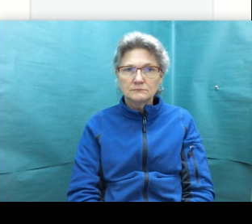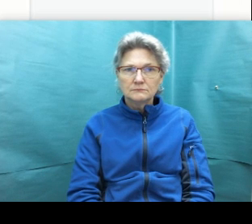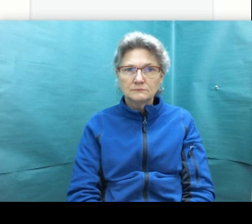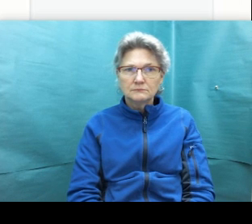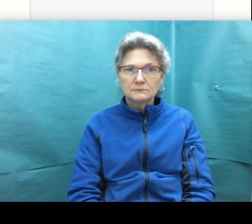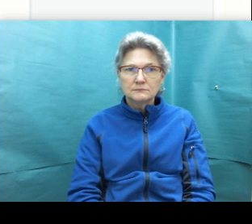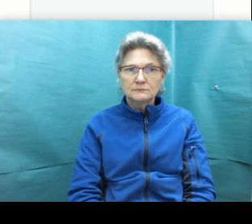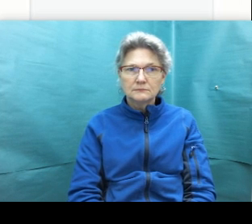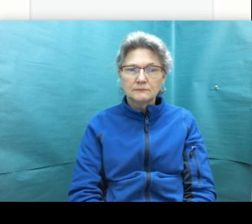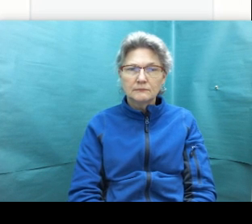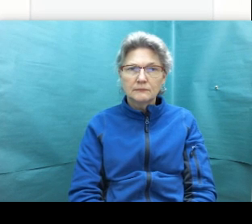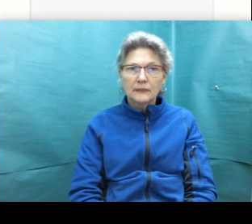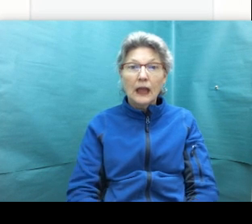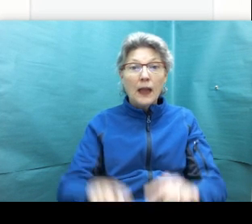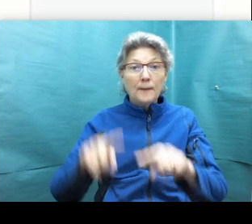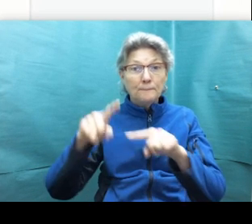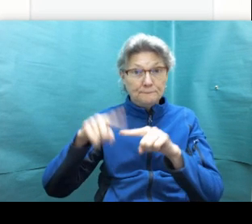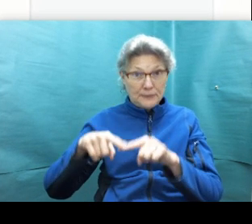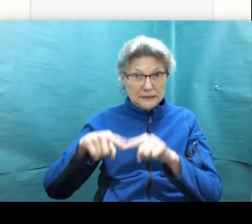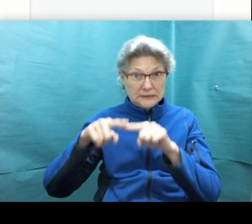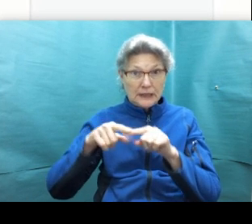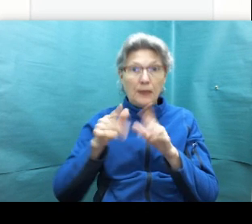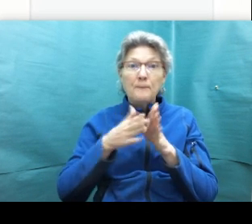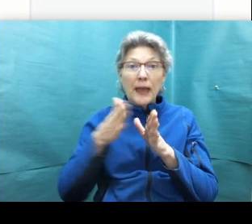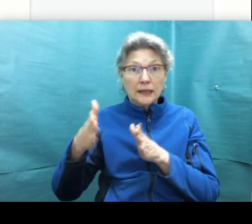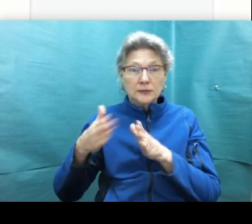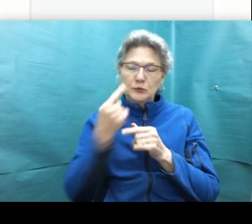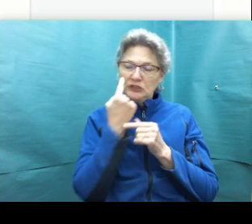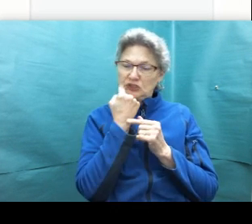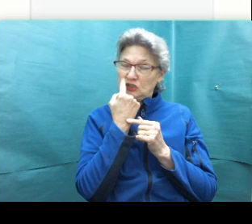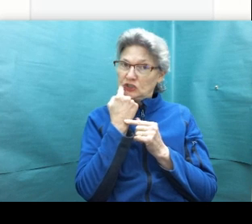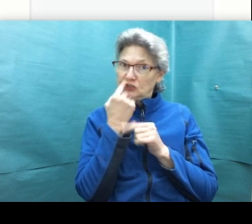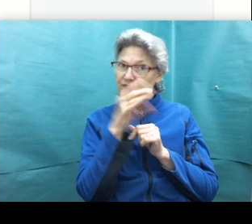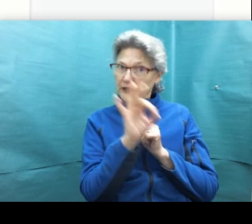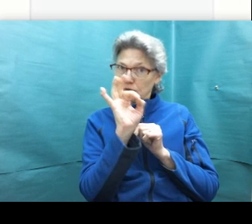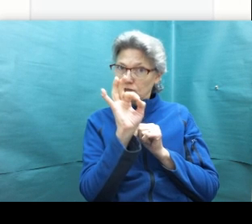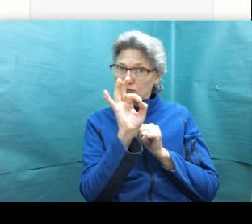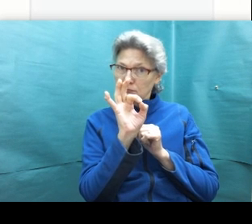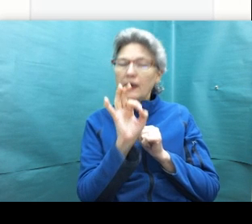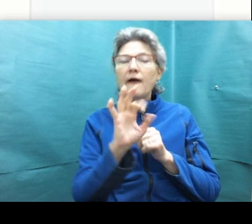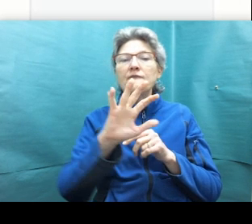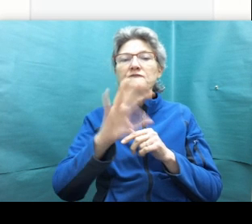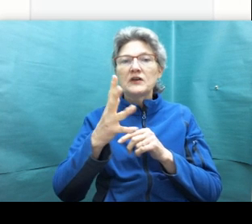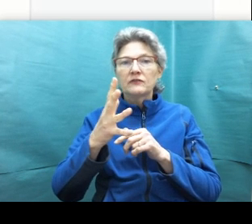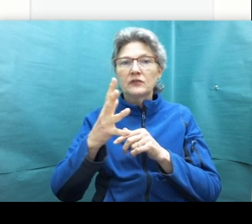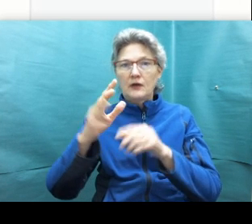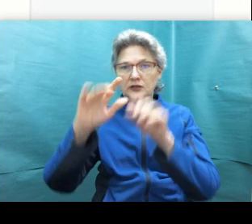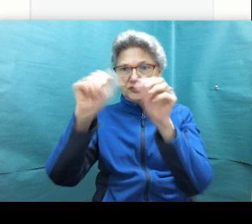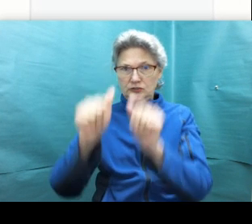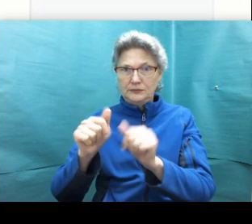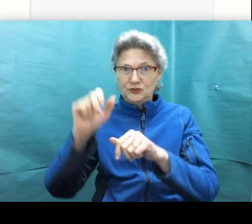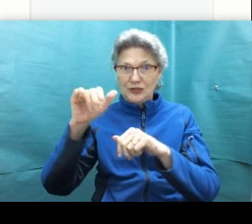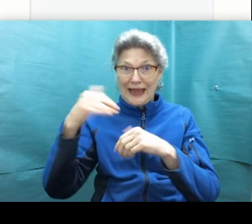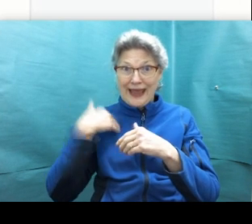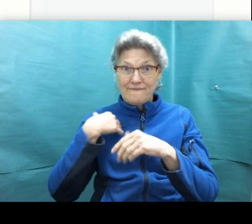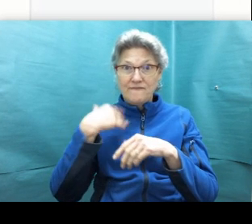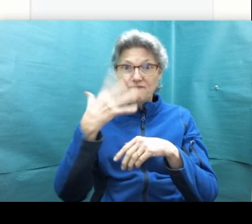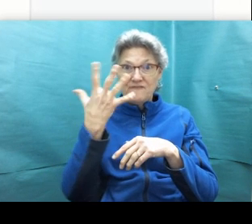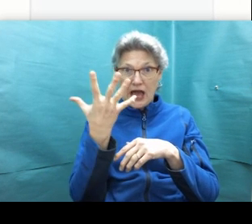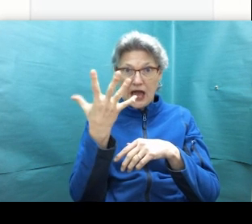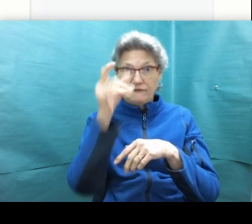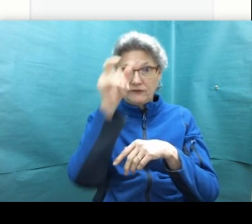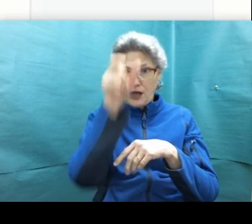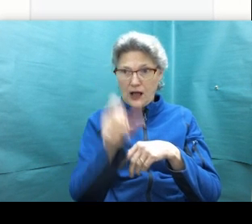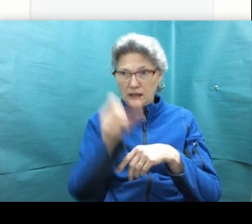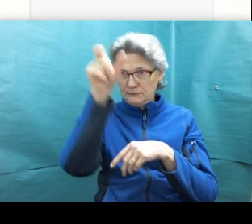So based on the pattern that we discovered, our 5th figure should have 5